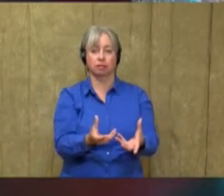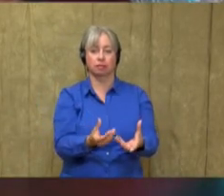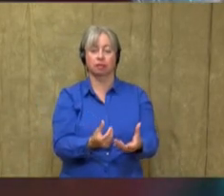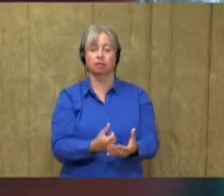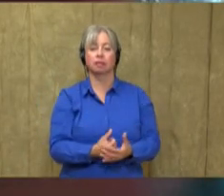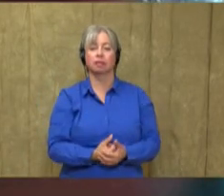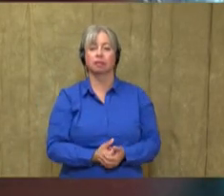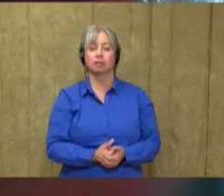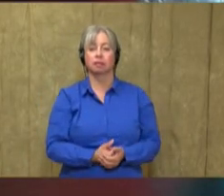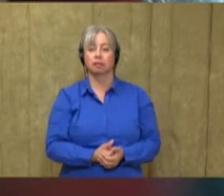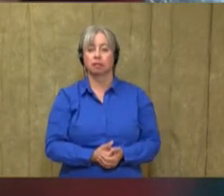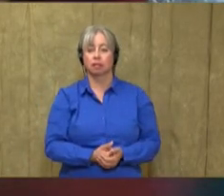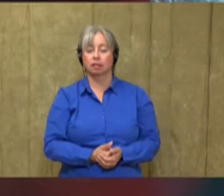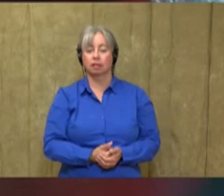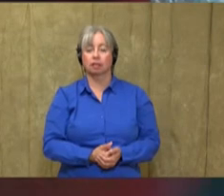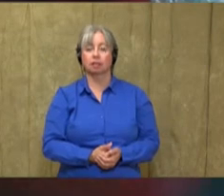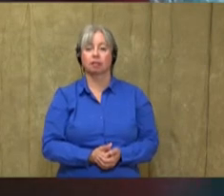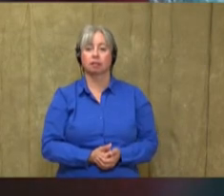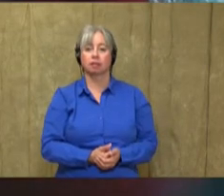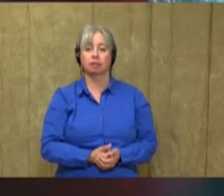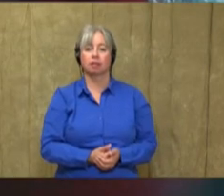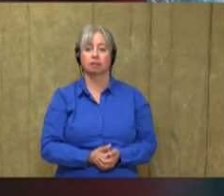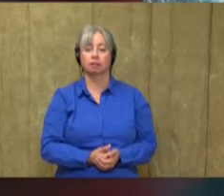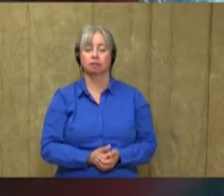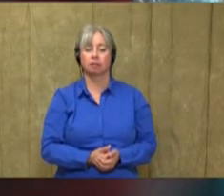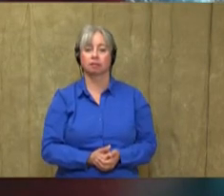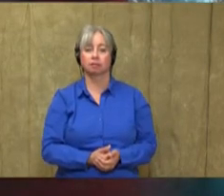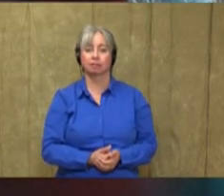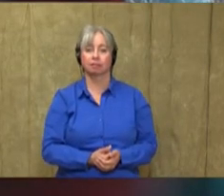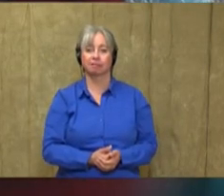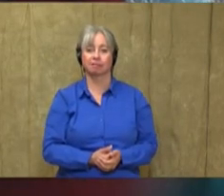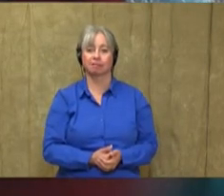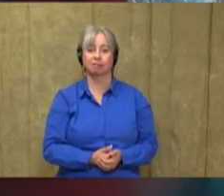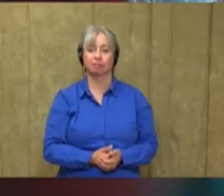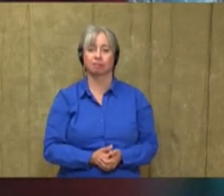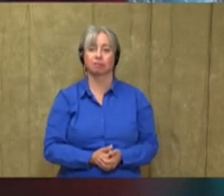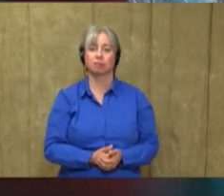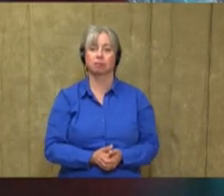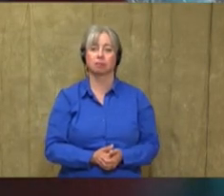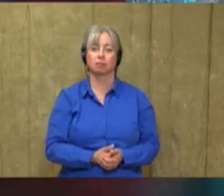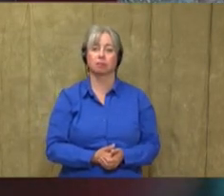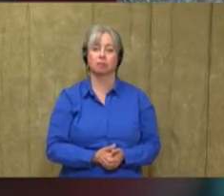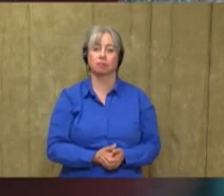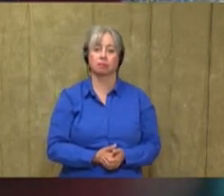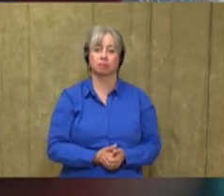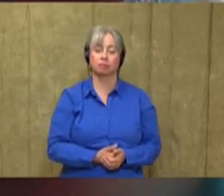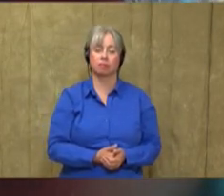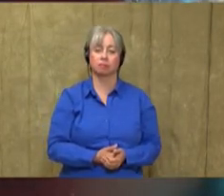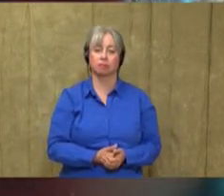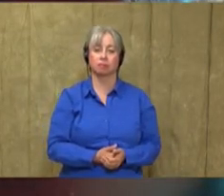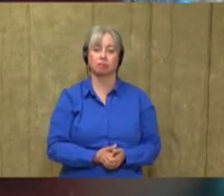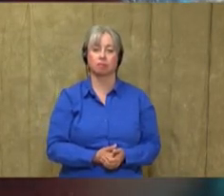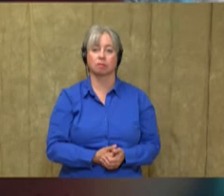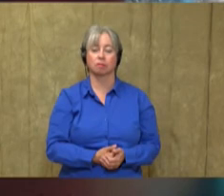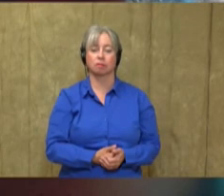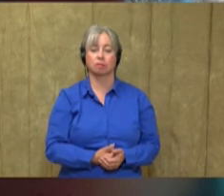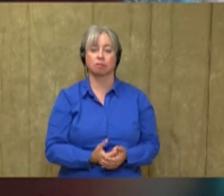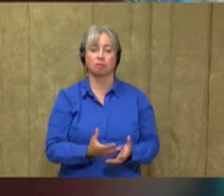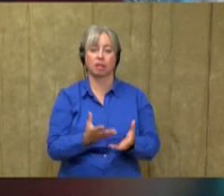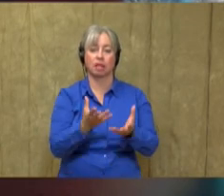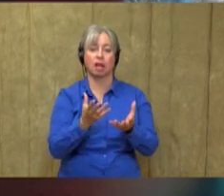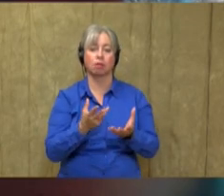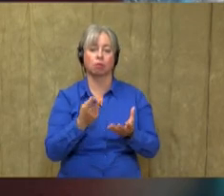us. There we go. And I'm gonna take my handy dandy amplifier here, because it's gonna make our sound a little bit louder. And I want you